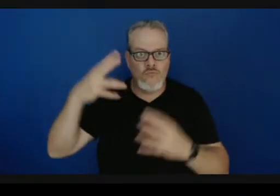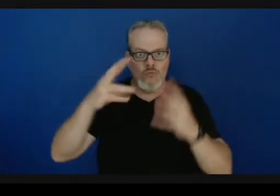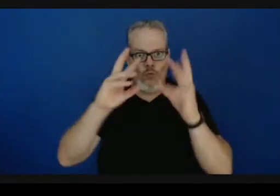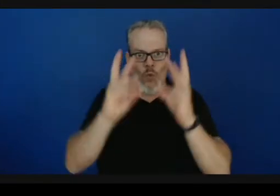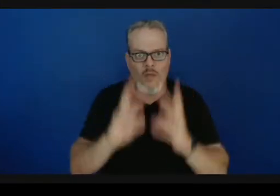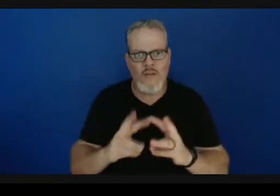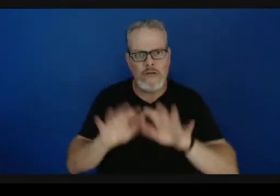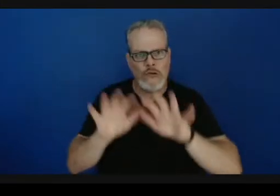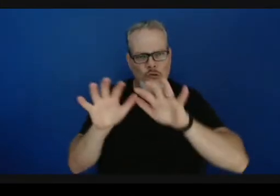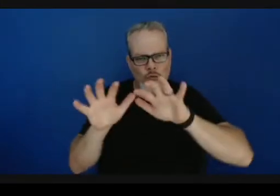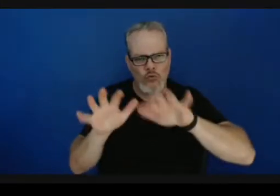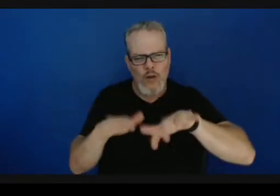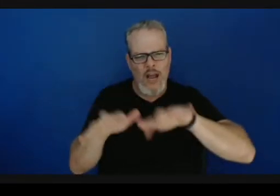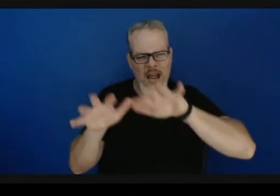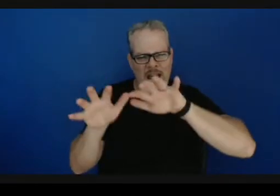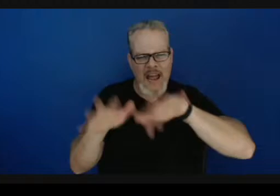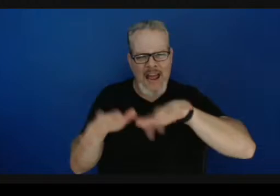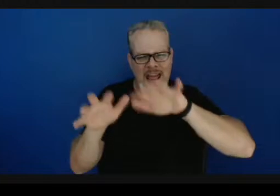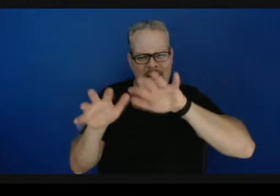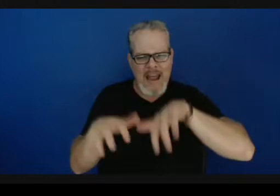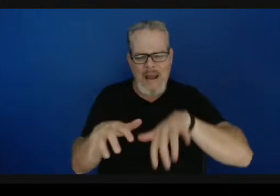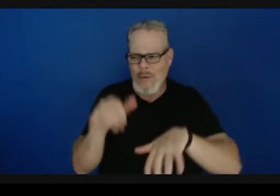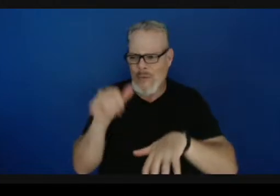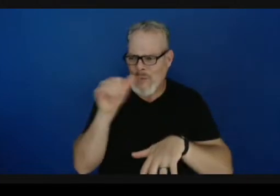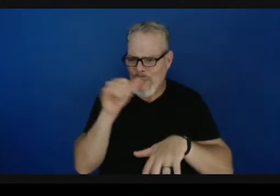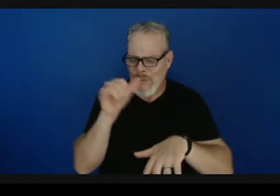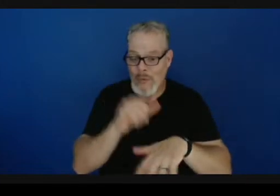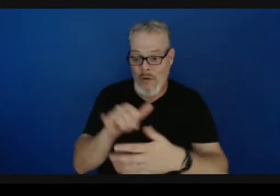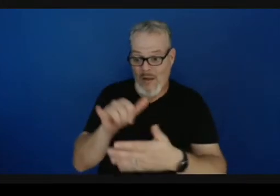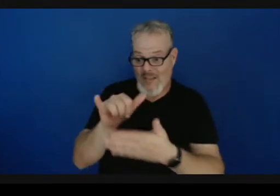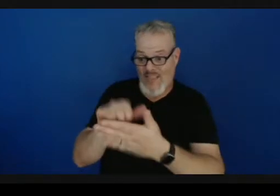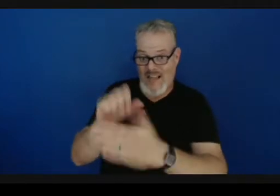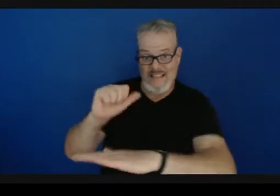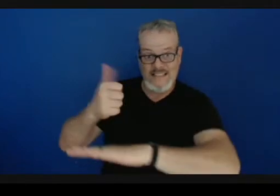lot, and I don't know what's going on with that station, right? But